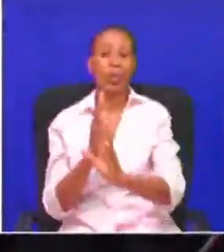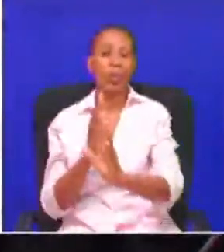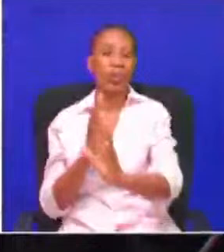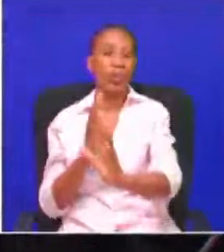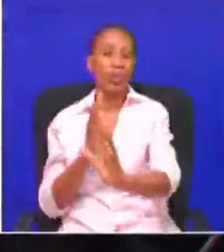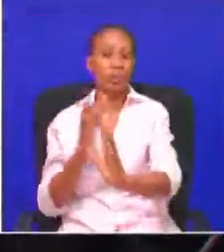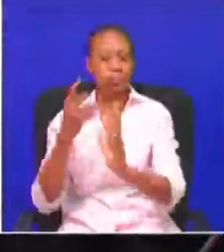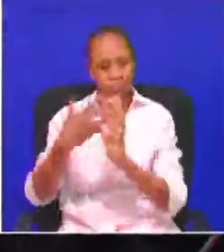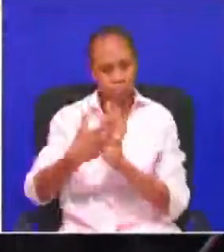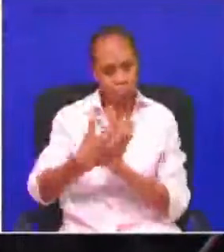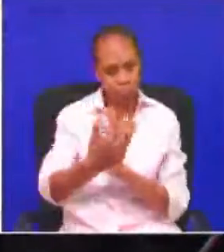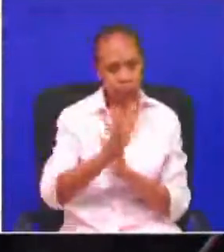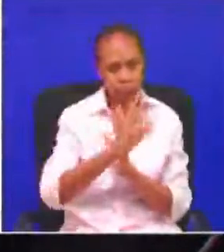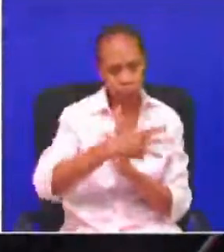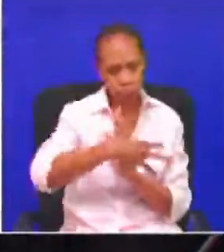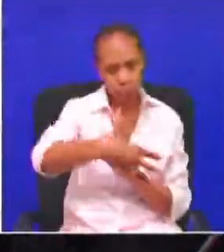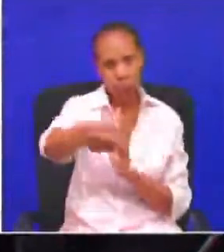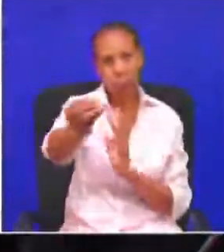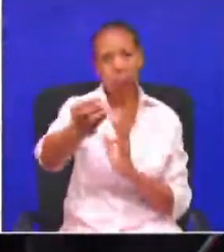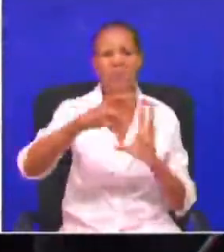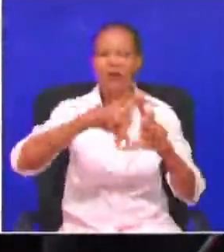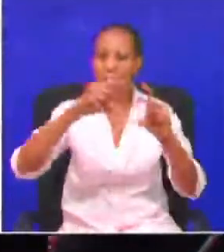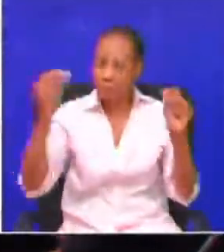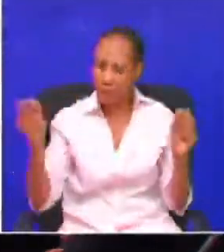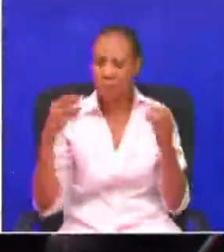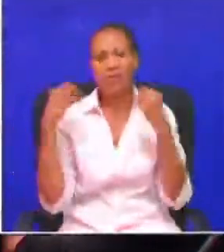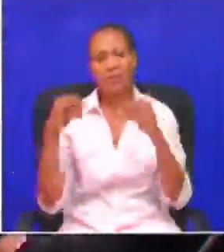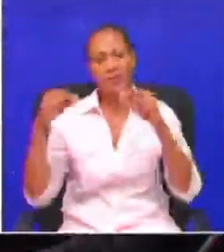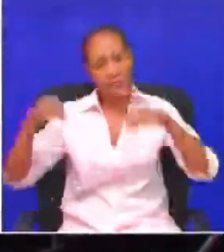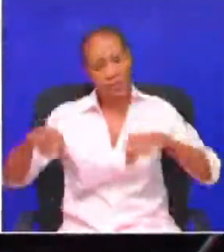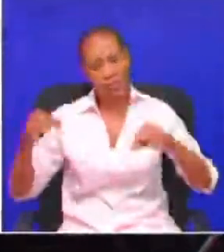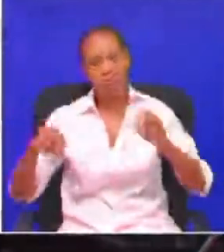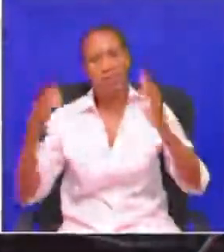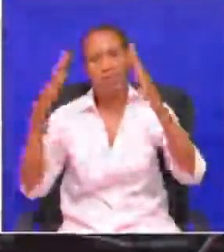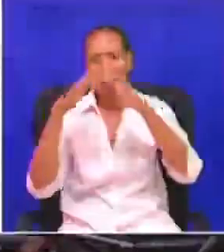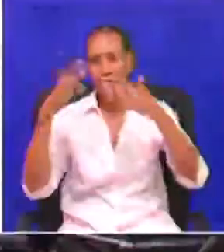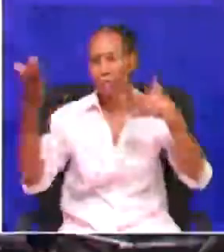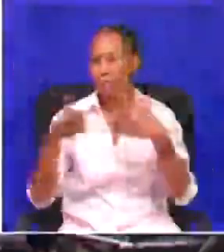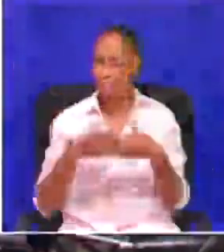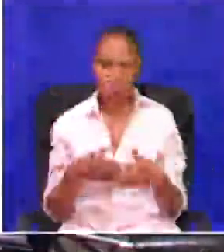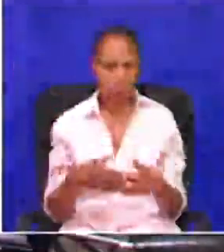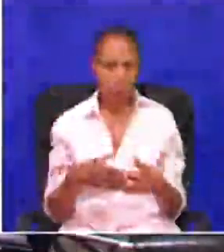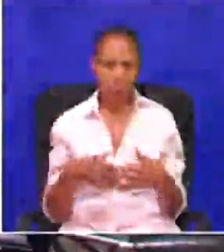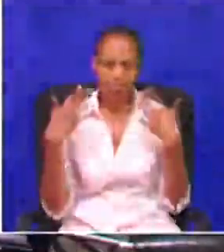officer and the mace to leave the chamber. That concludes the business of the day, and the House is adjourned.